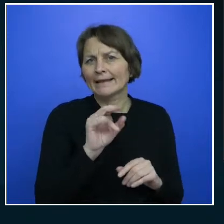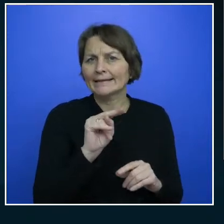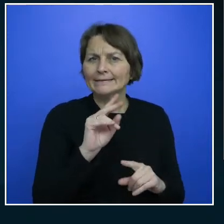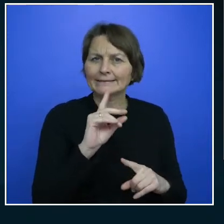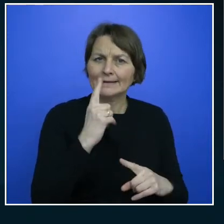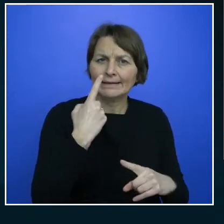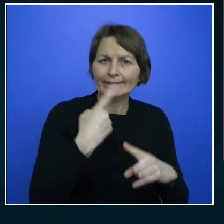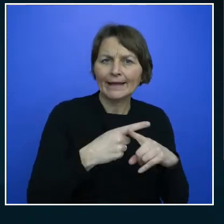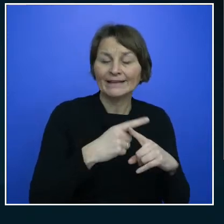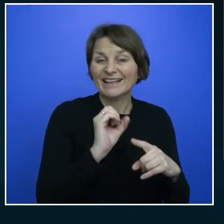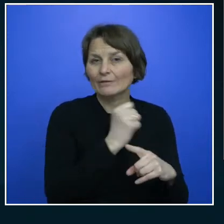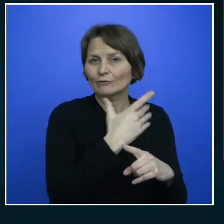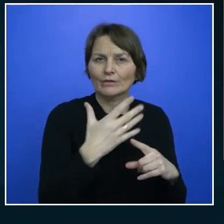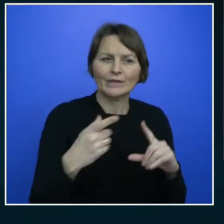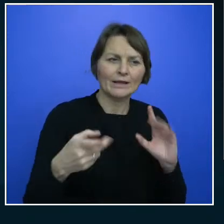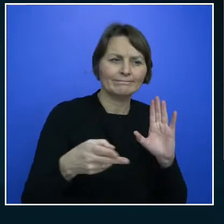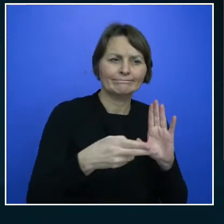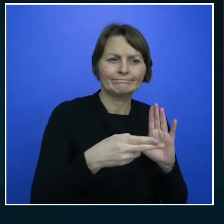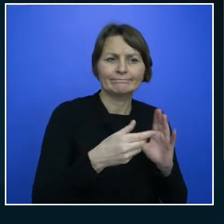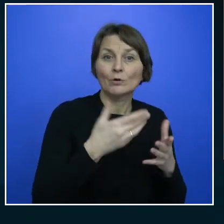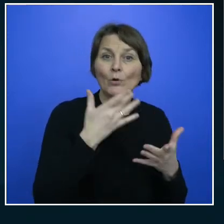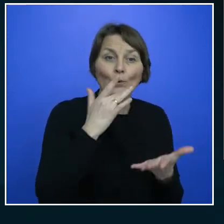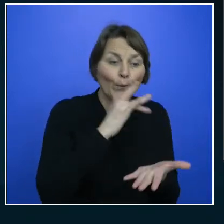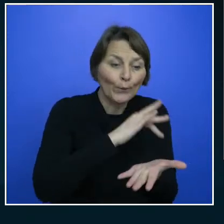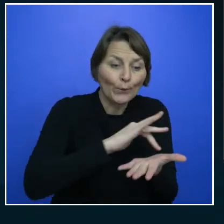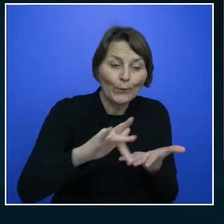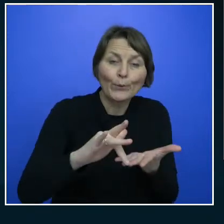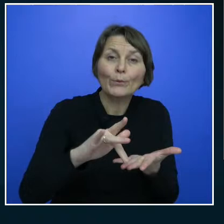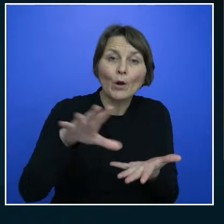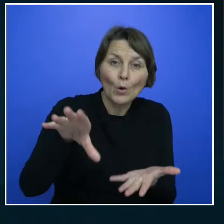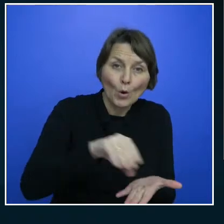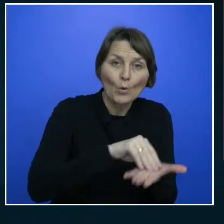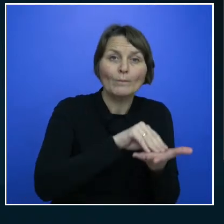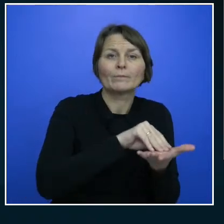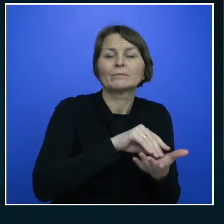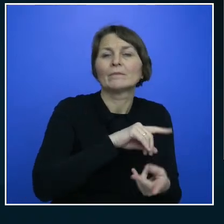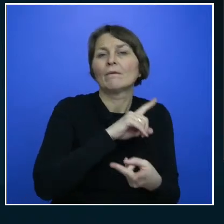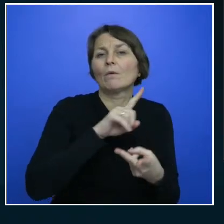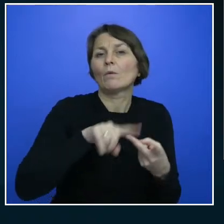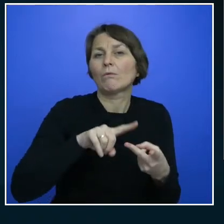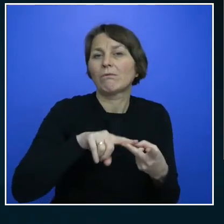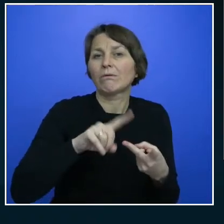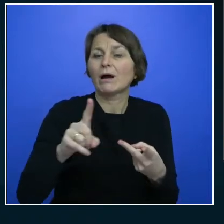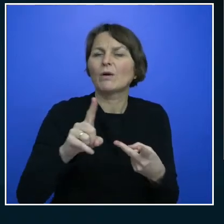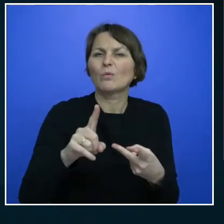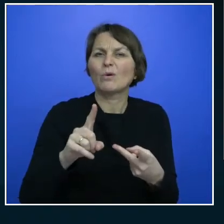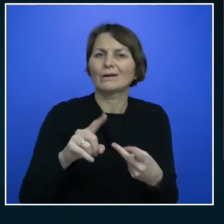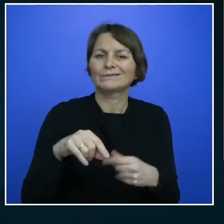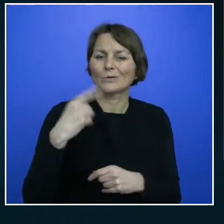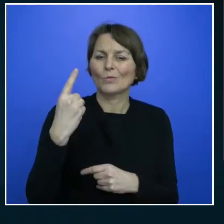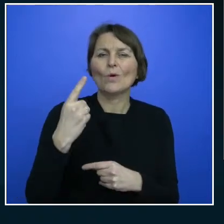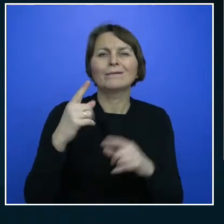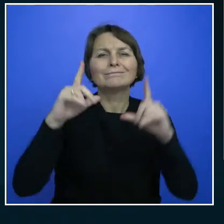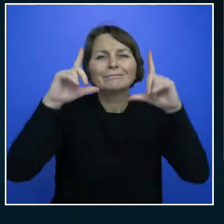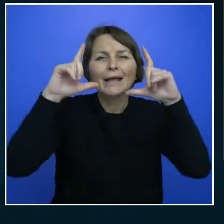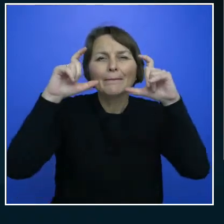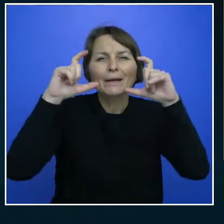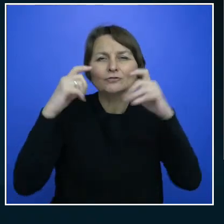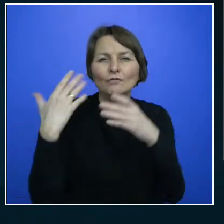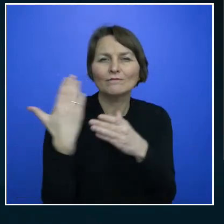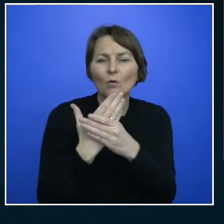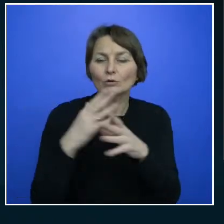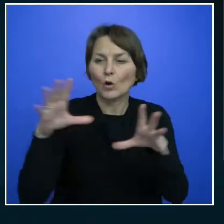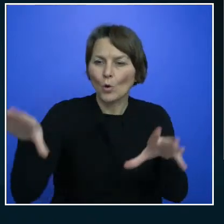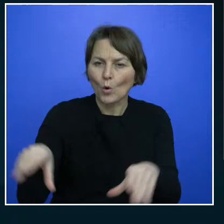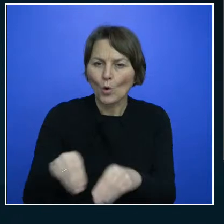everything empty, and I want also default an image folder in it, so I don't